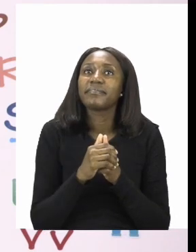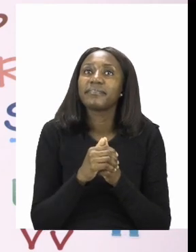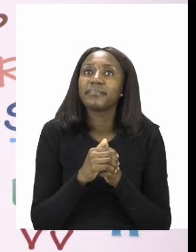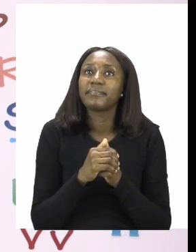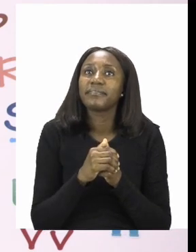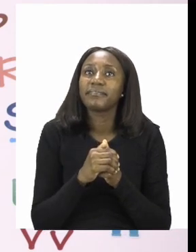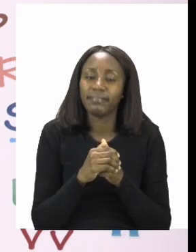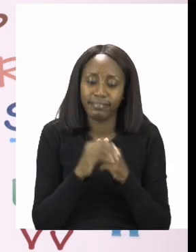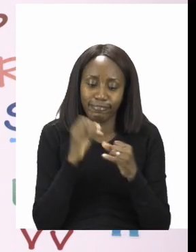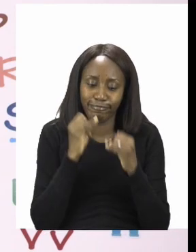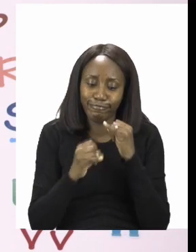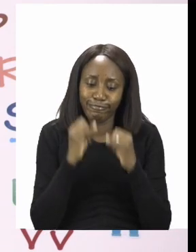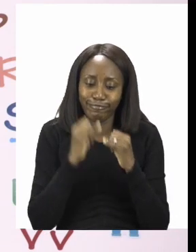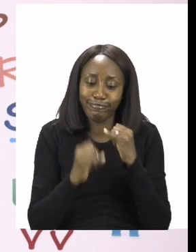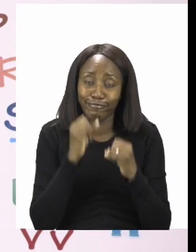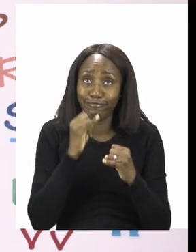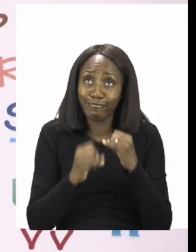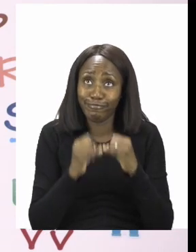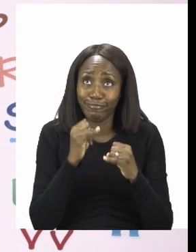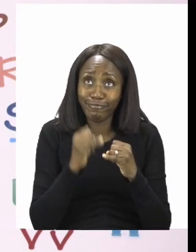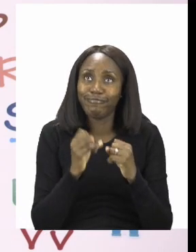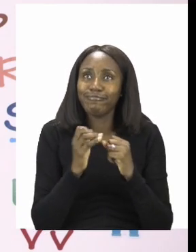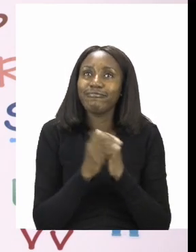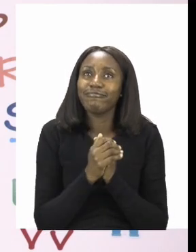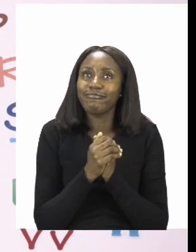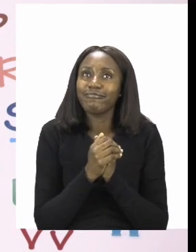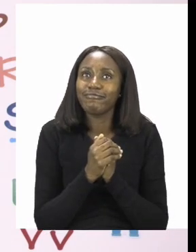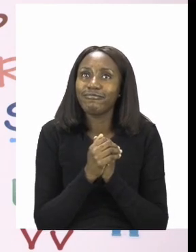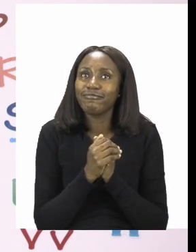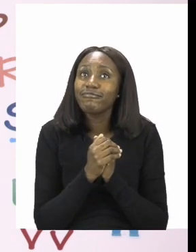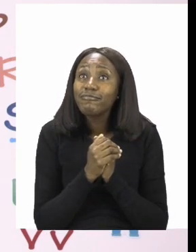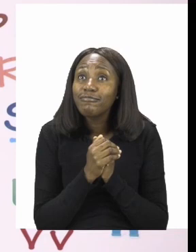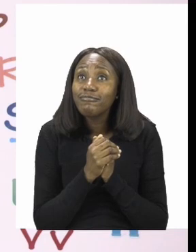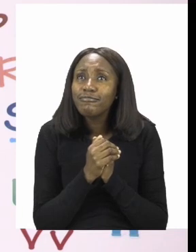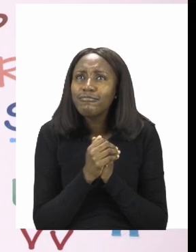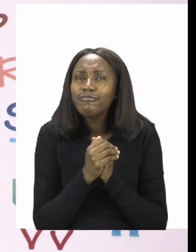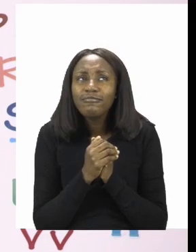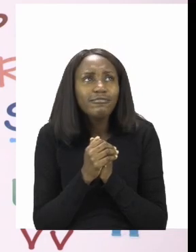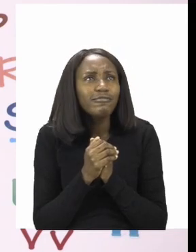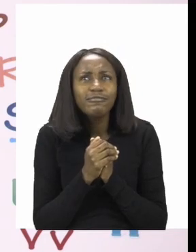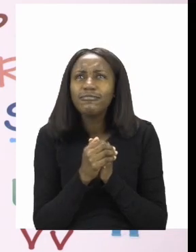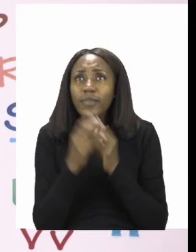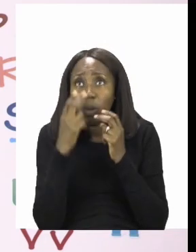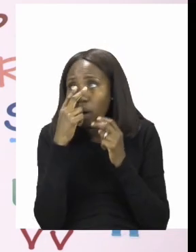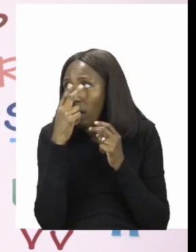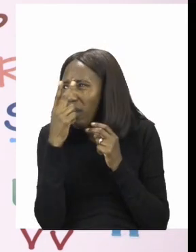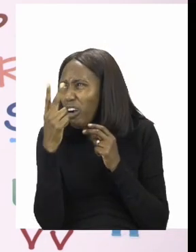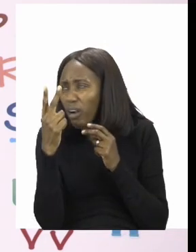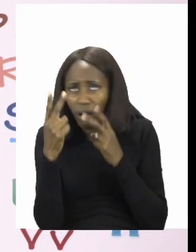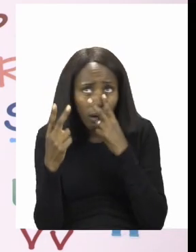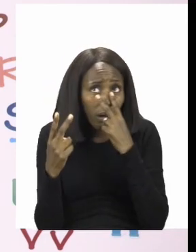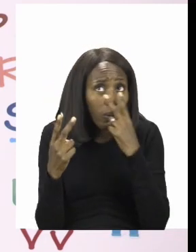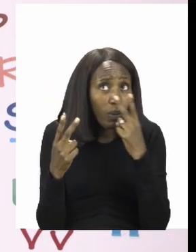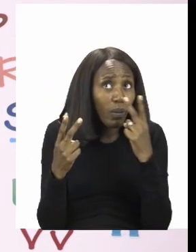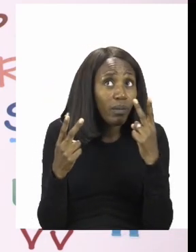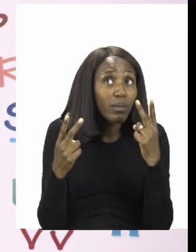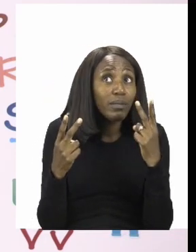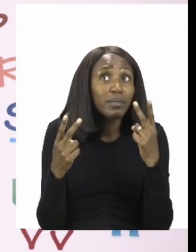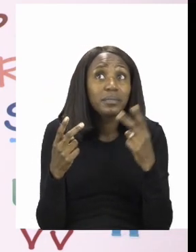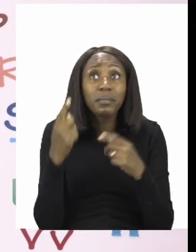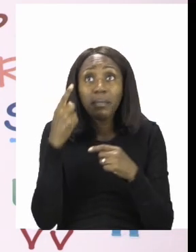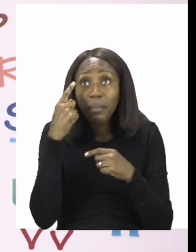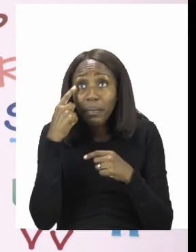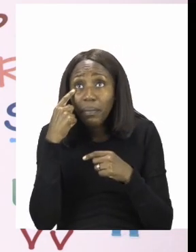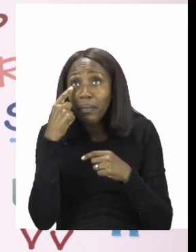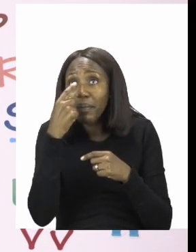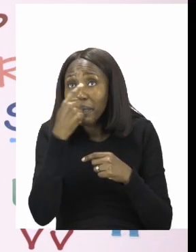The last one we're going to do together is something we use to see. We have 2 of them,